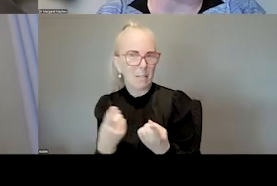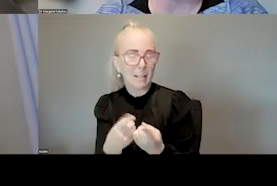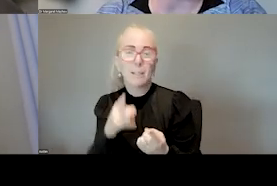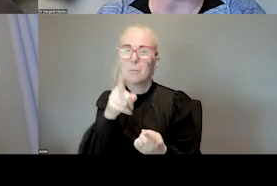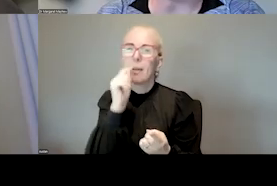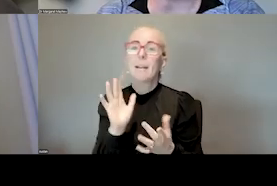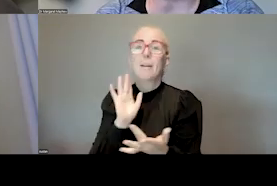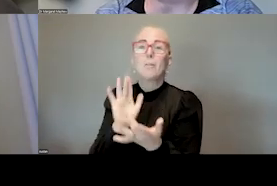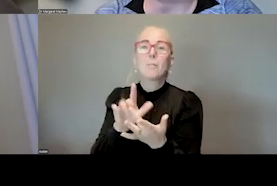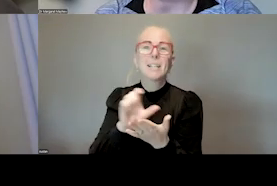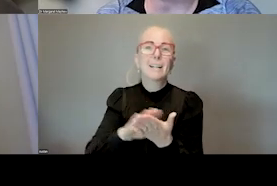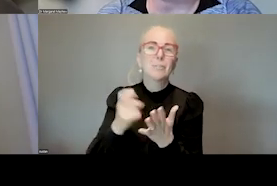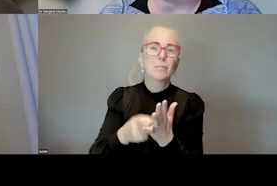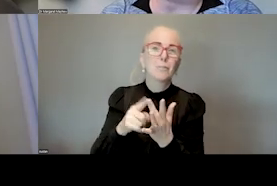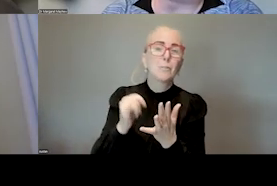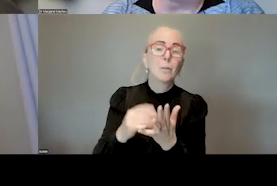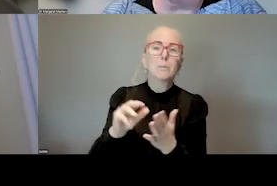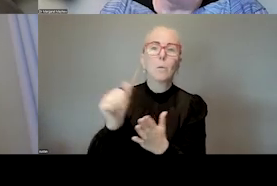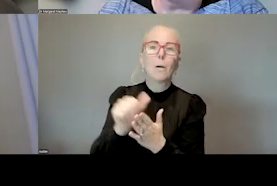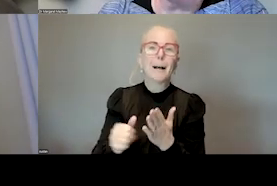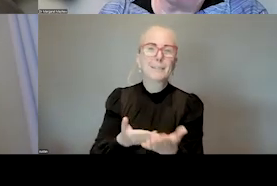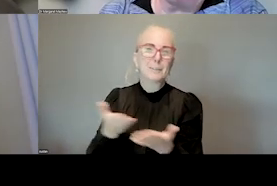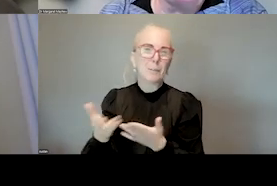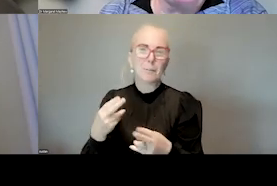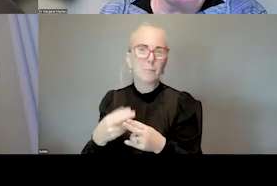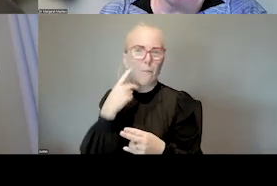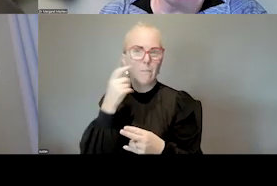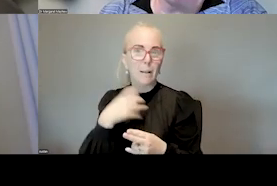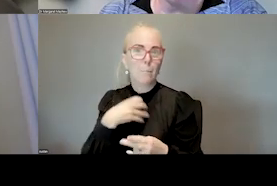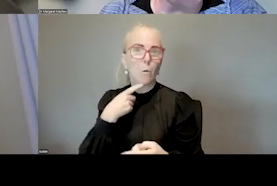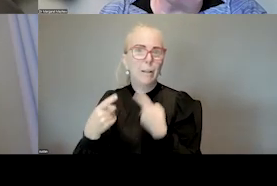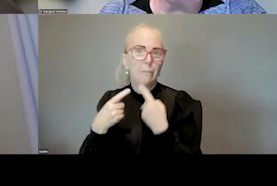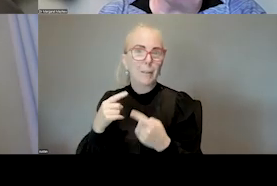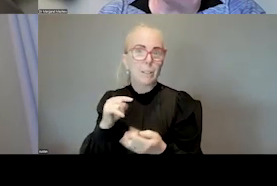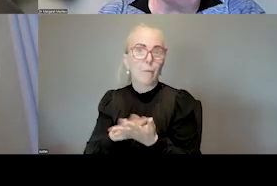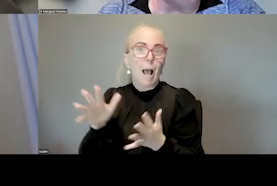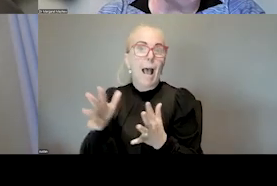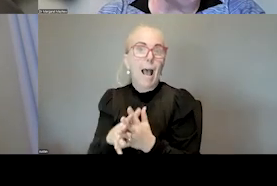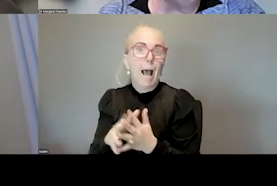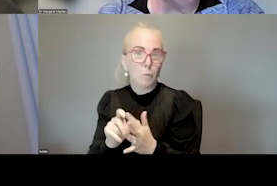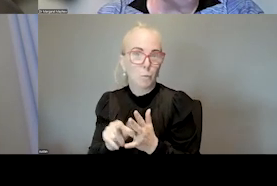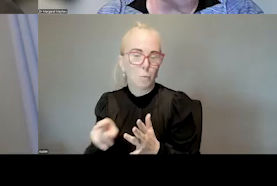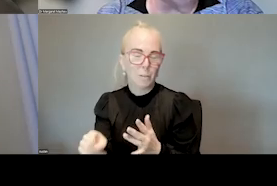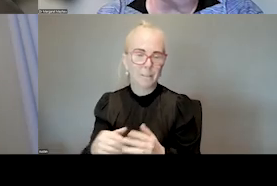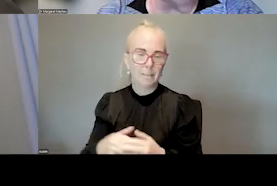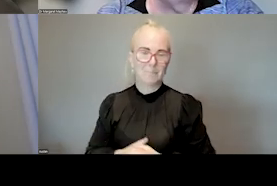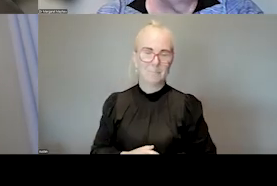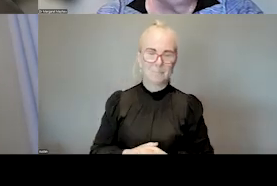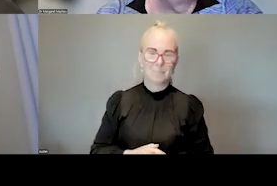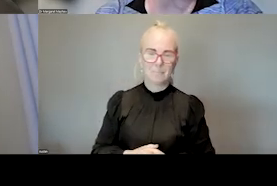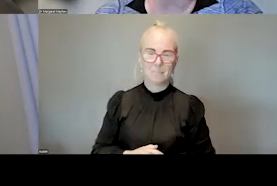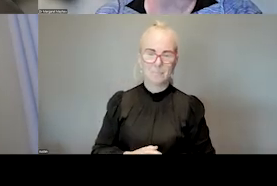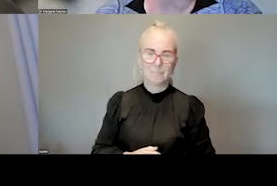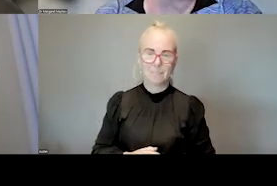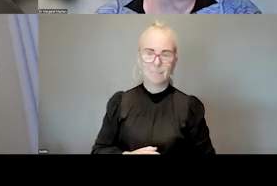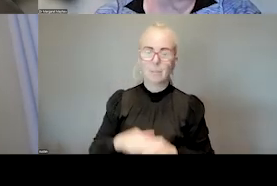you advice and suggestions and referrals. So, should we? Are